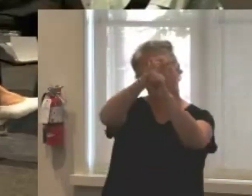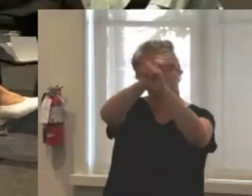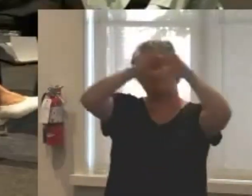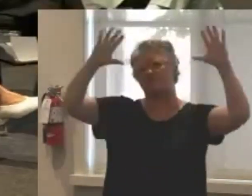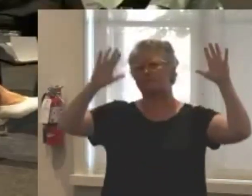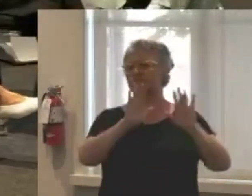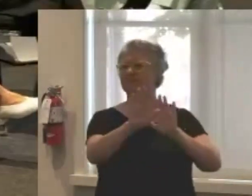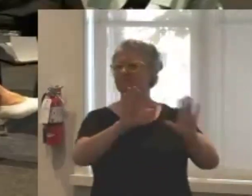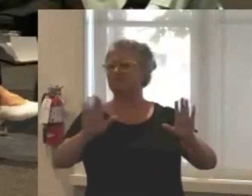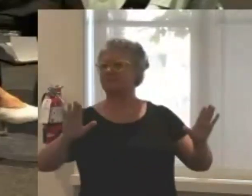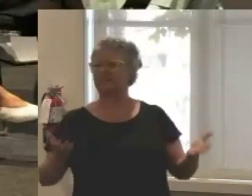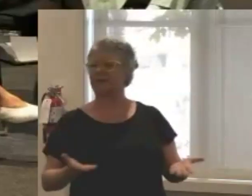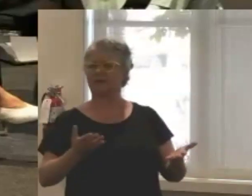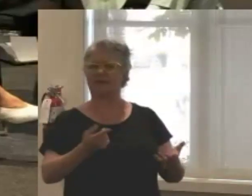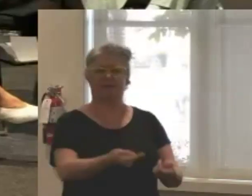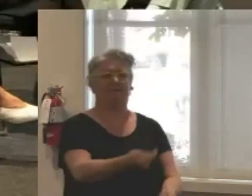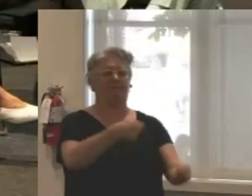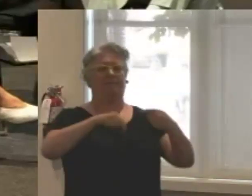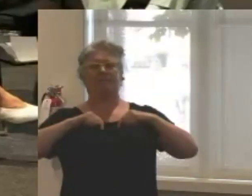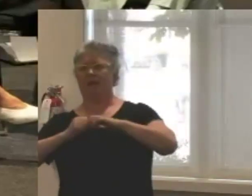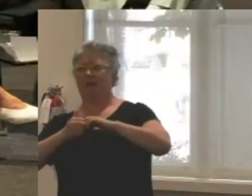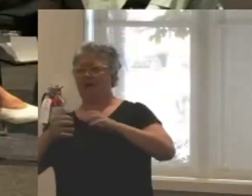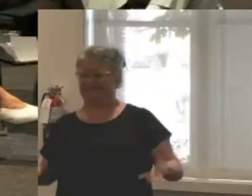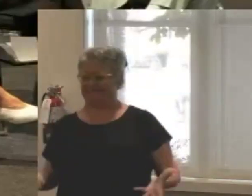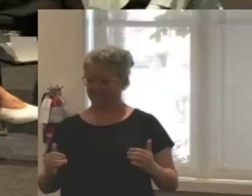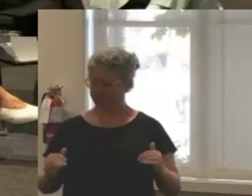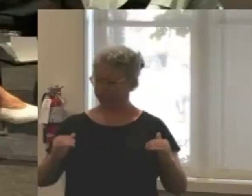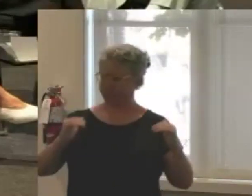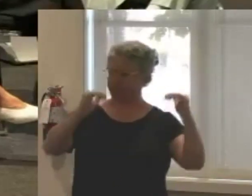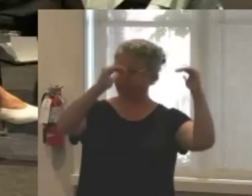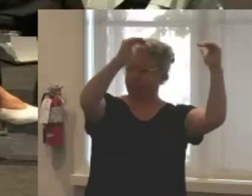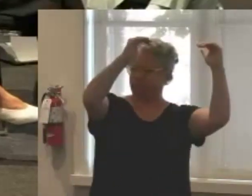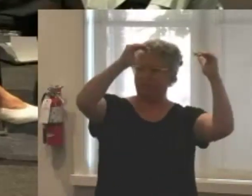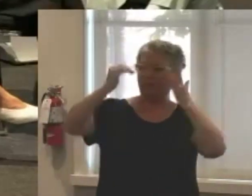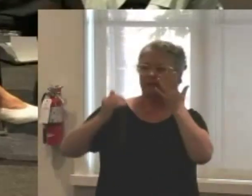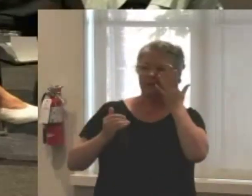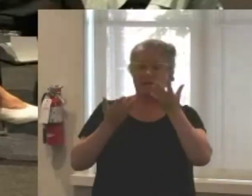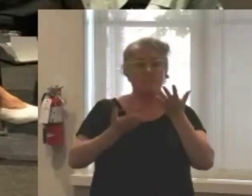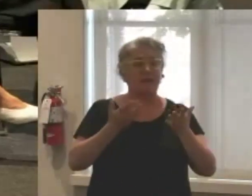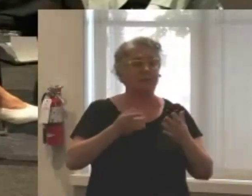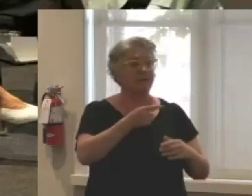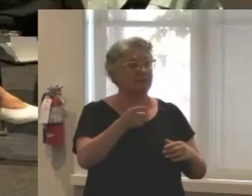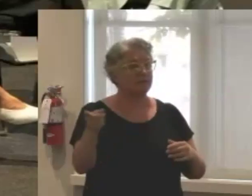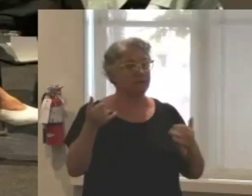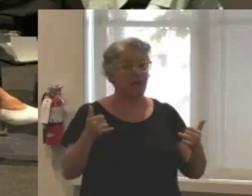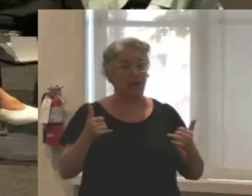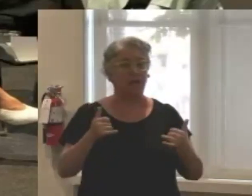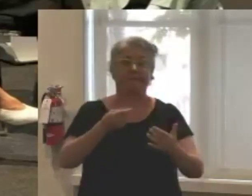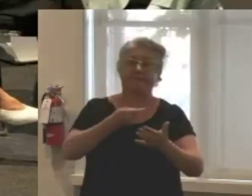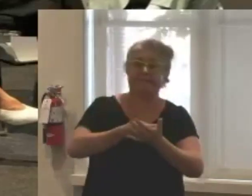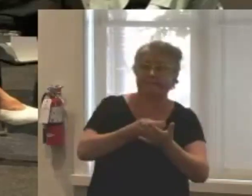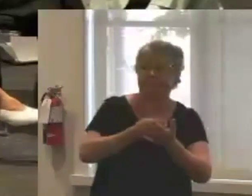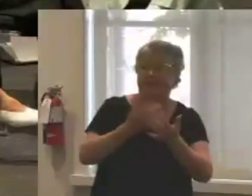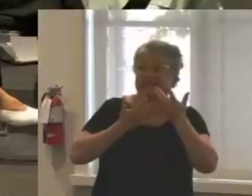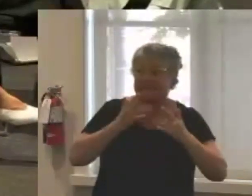like here and work backwards to see how can we facilitate, either it may be a status that's the barrier right now or finances, but